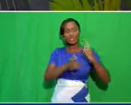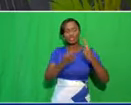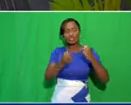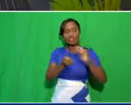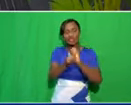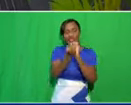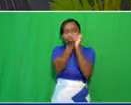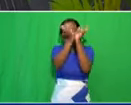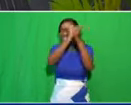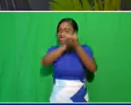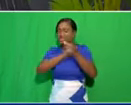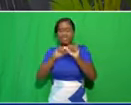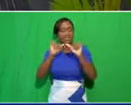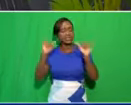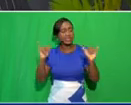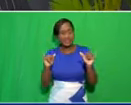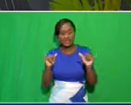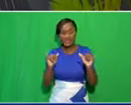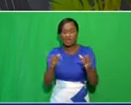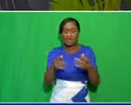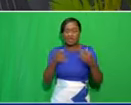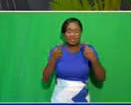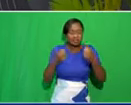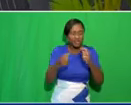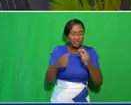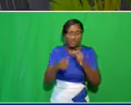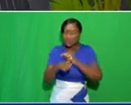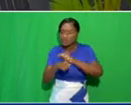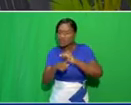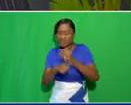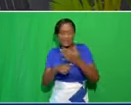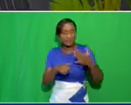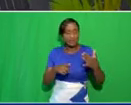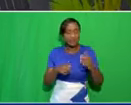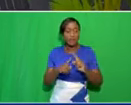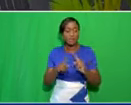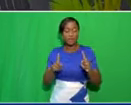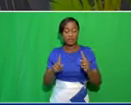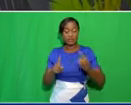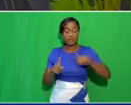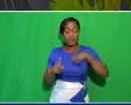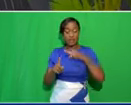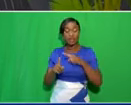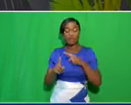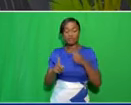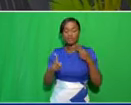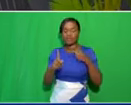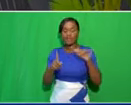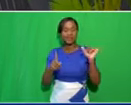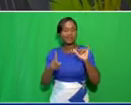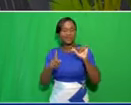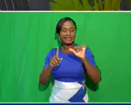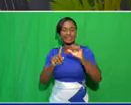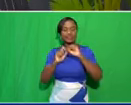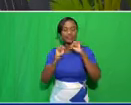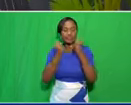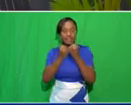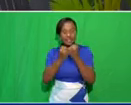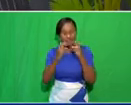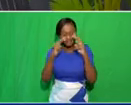They've experimented, they've collected data. So for us to move forward, we must be a society like that. We must study